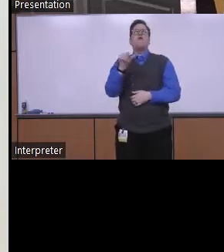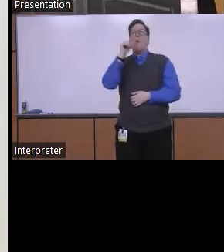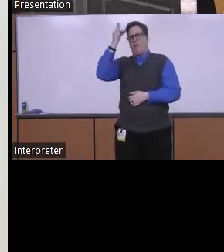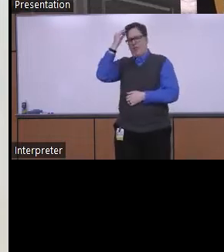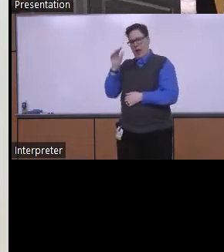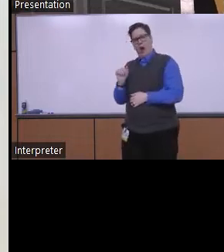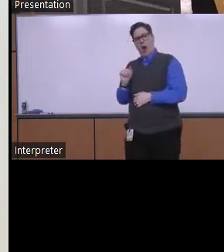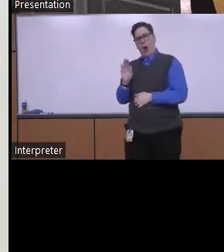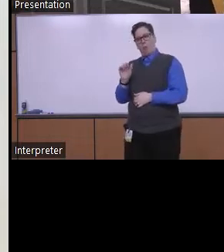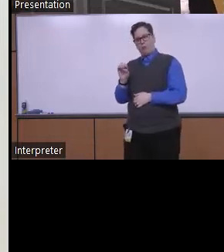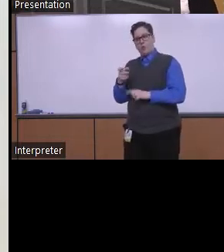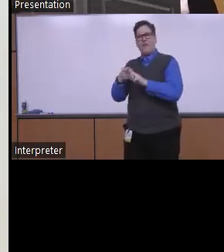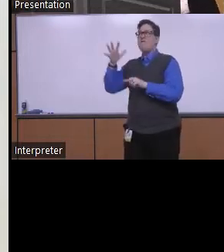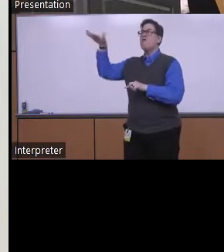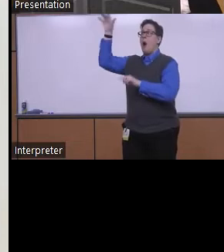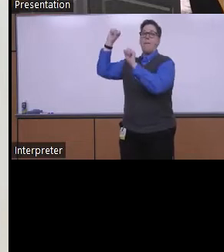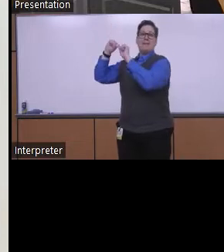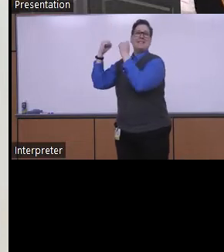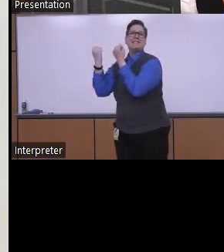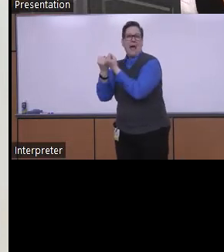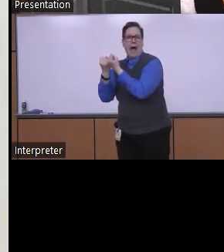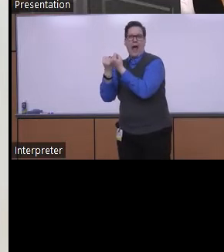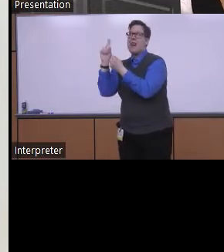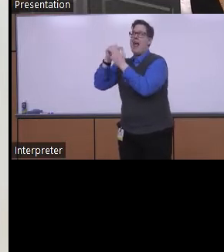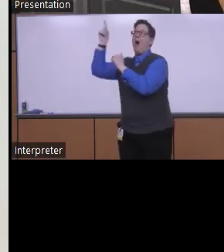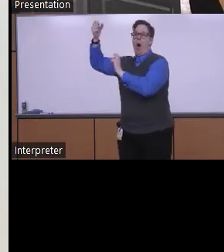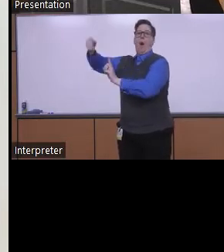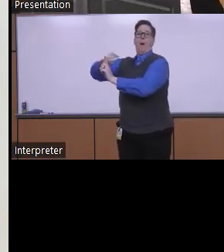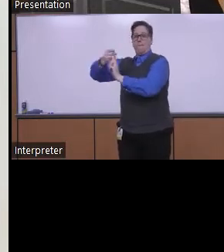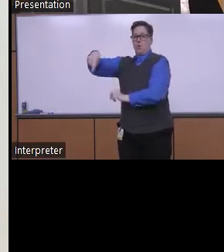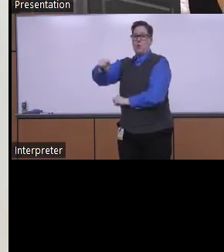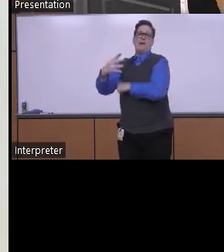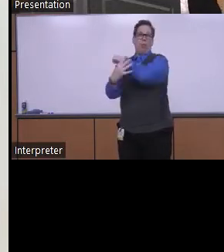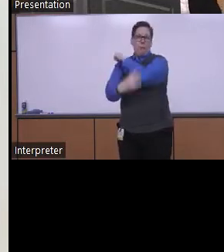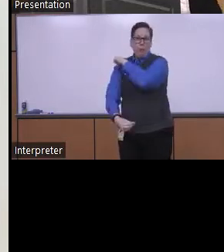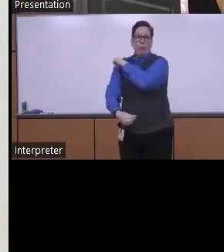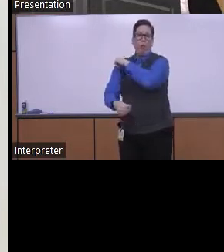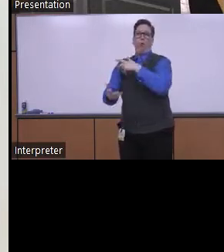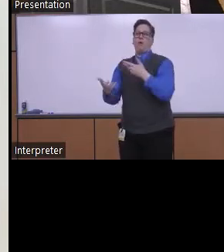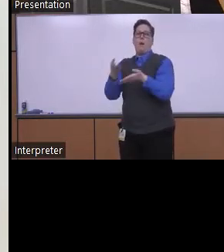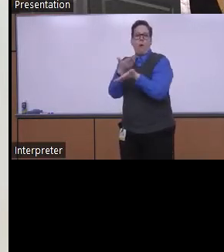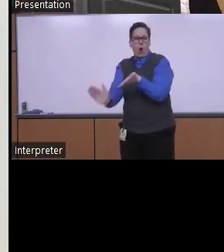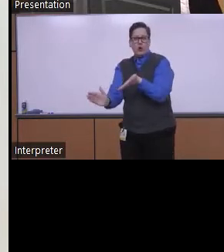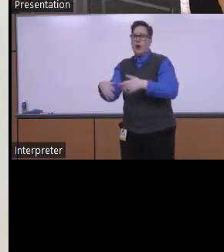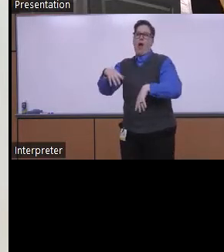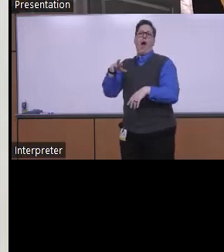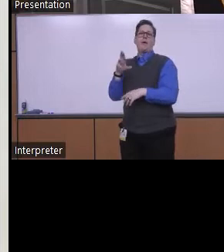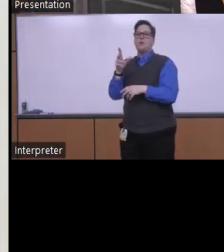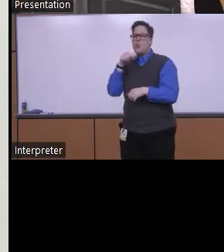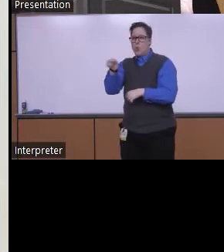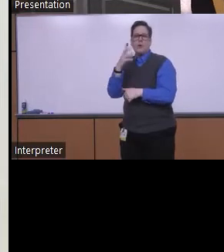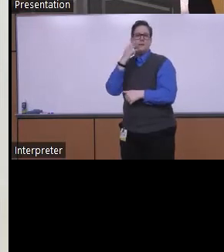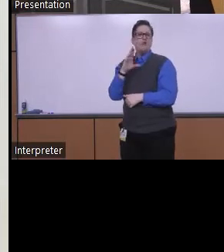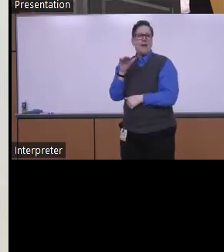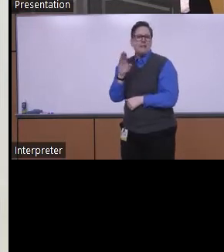about the abuse that society is wreaking on the people who are disadvantaged, poor, marginalized, experience racism, and so